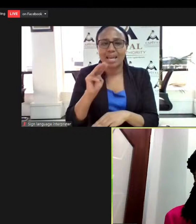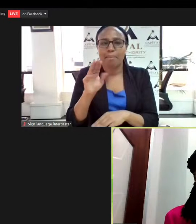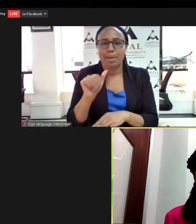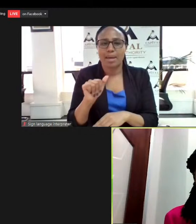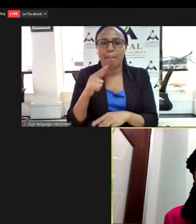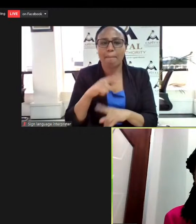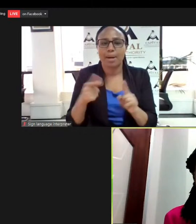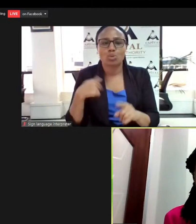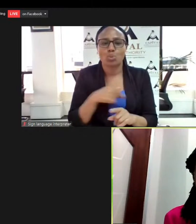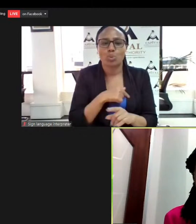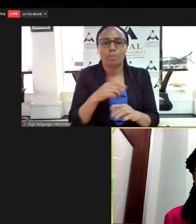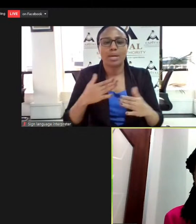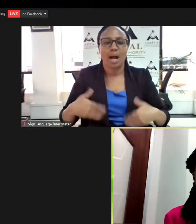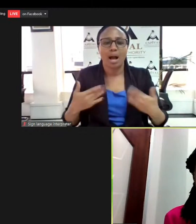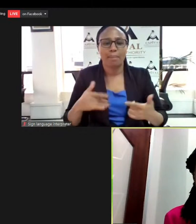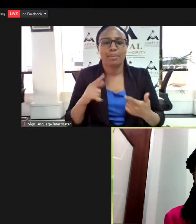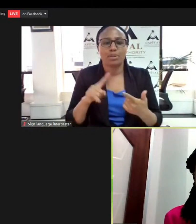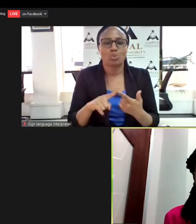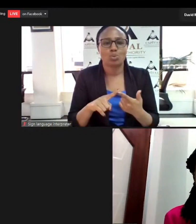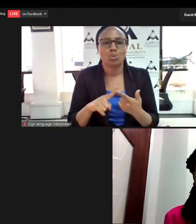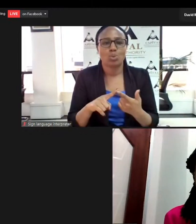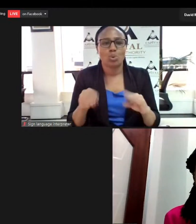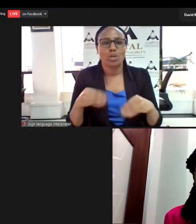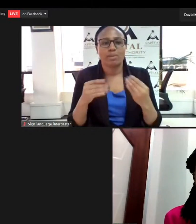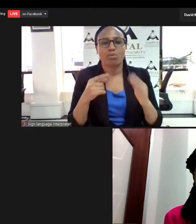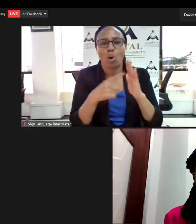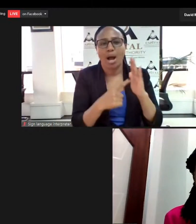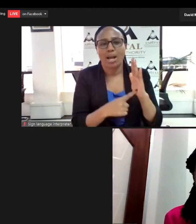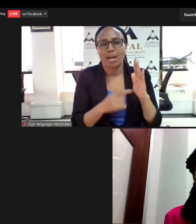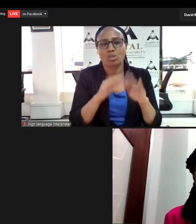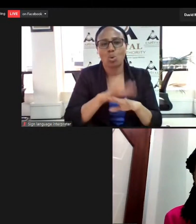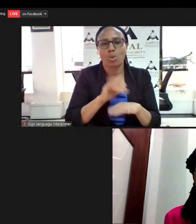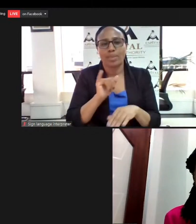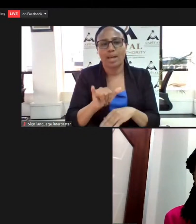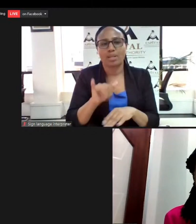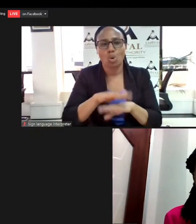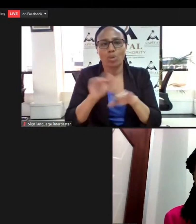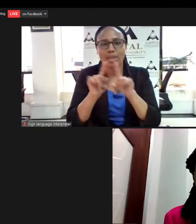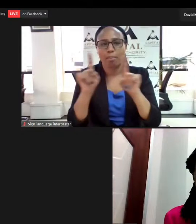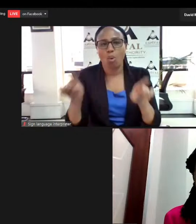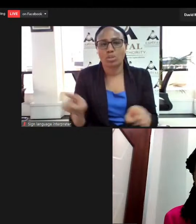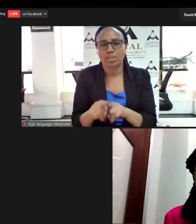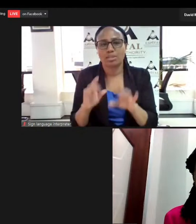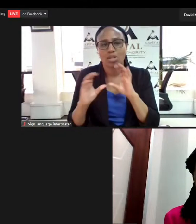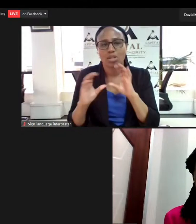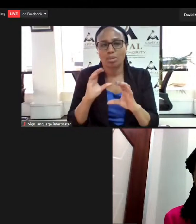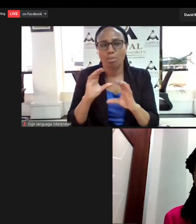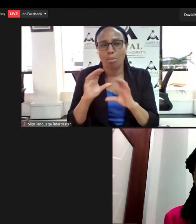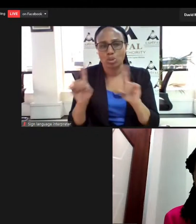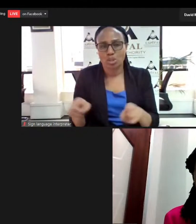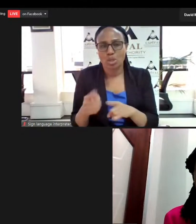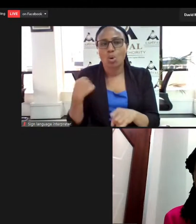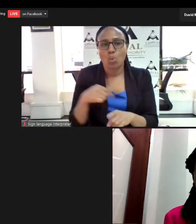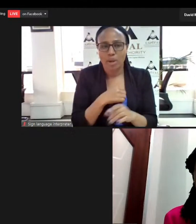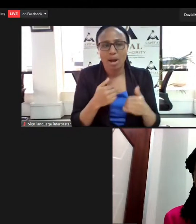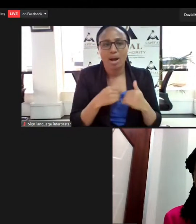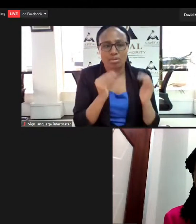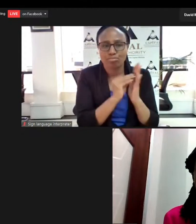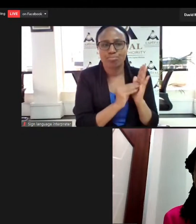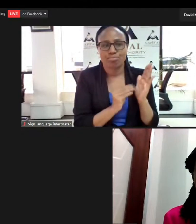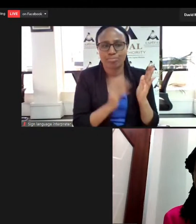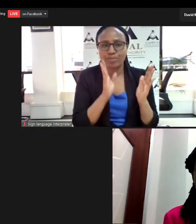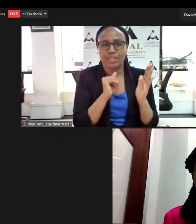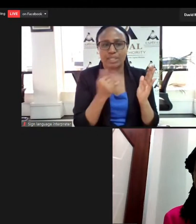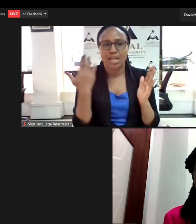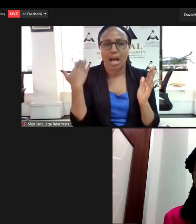to, we'll give you a highlight of those ones on the chat box. We had also highlighted those ones earlier